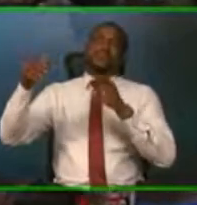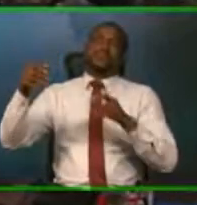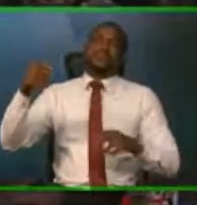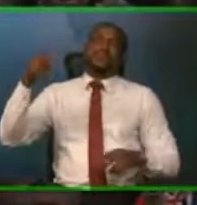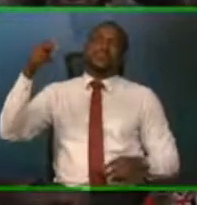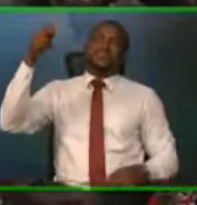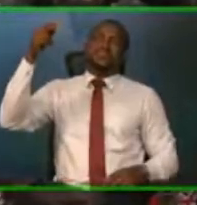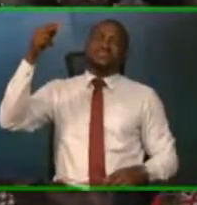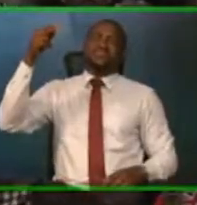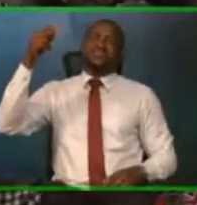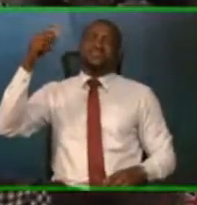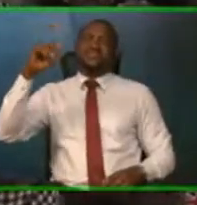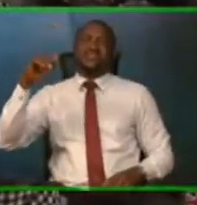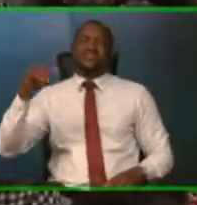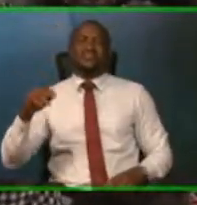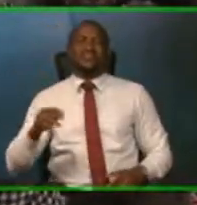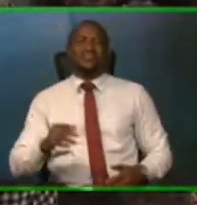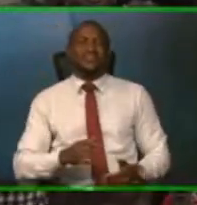Yahweh.